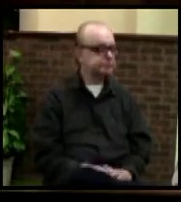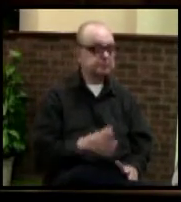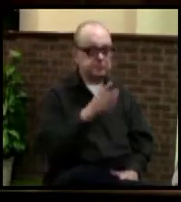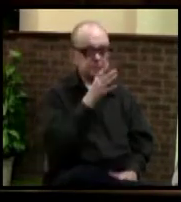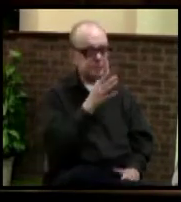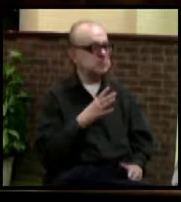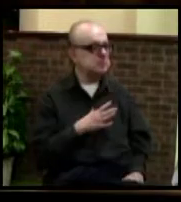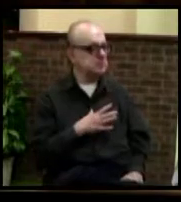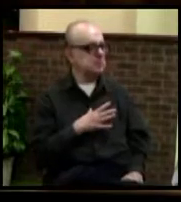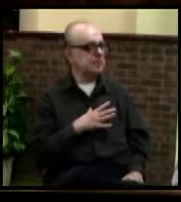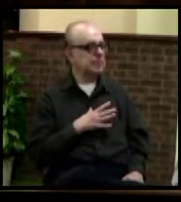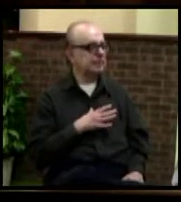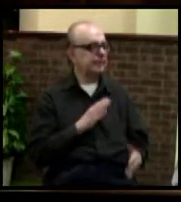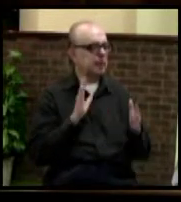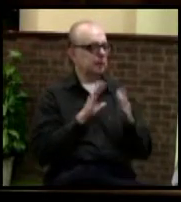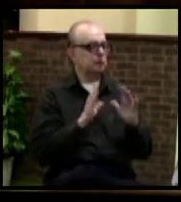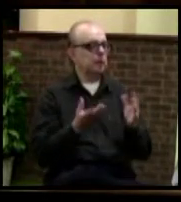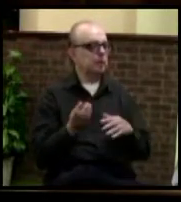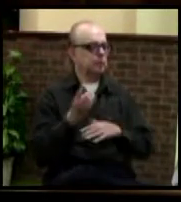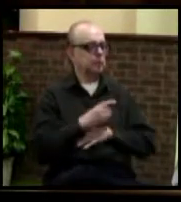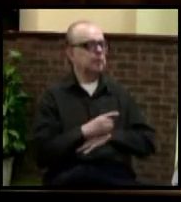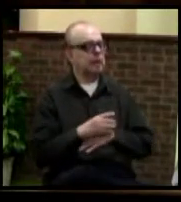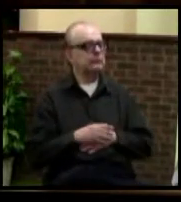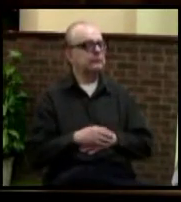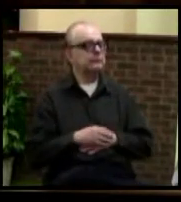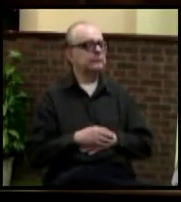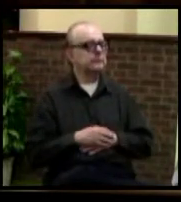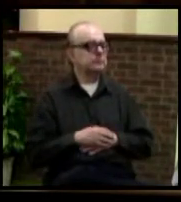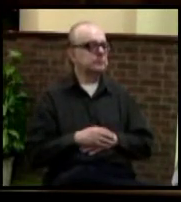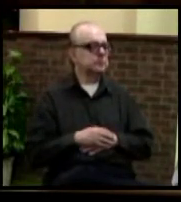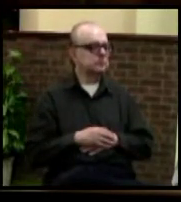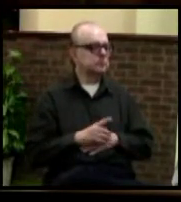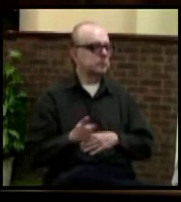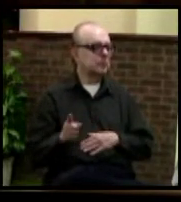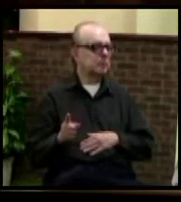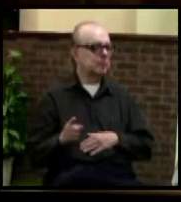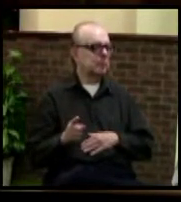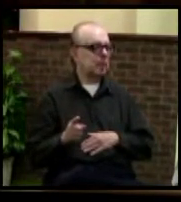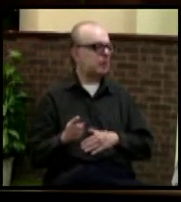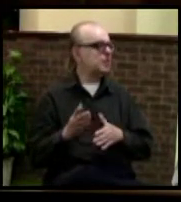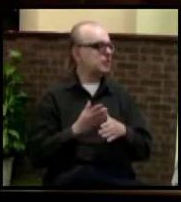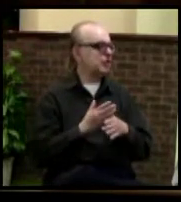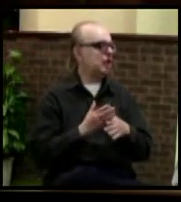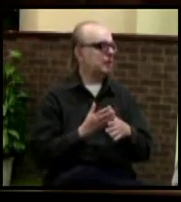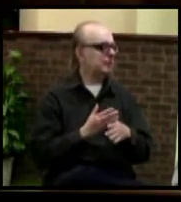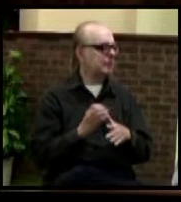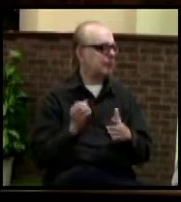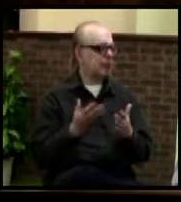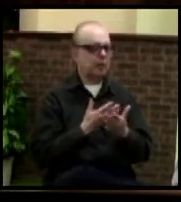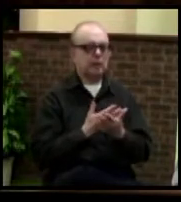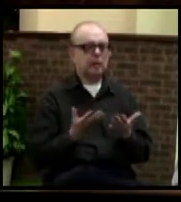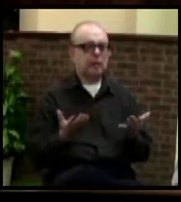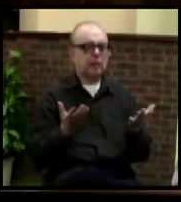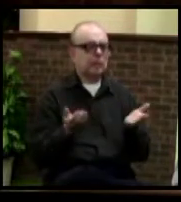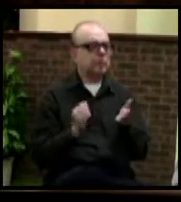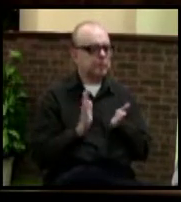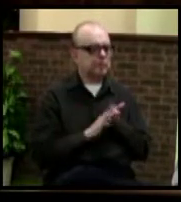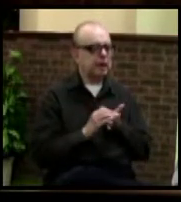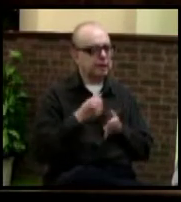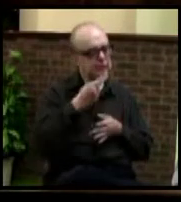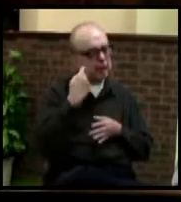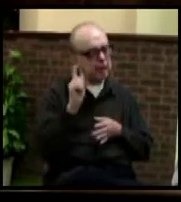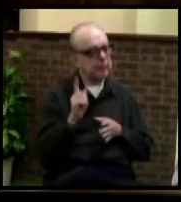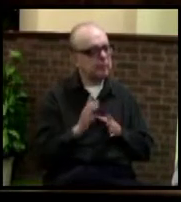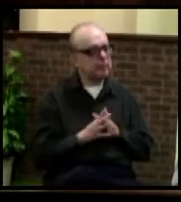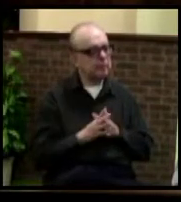There was a lady, they were in a small group one day and they were doing a sharing of things that they wanted to praise